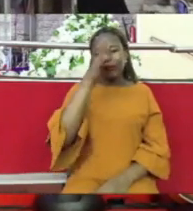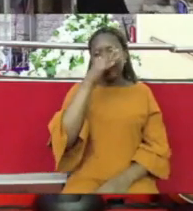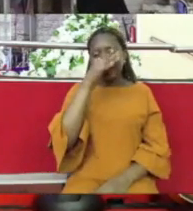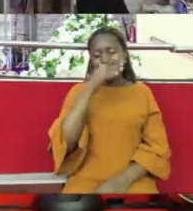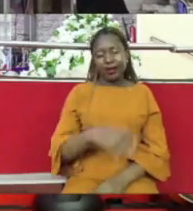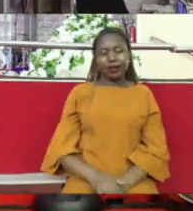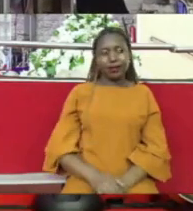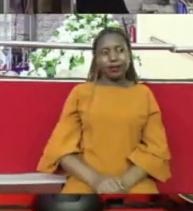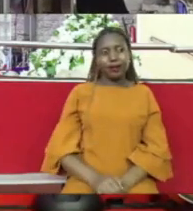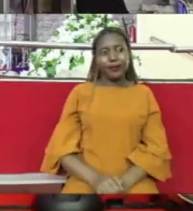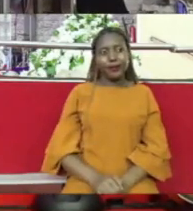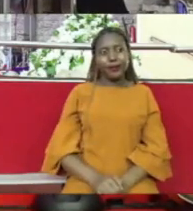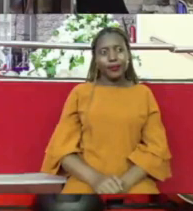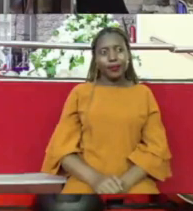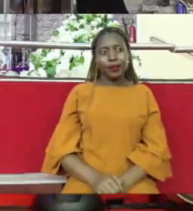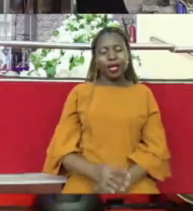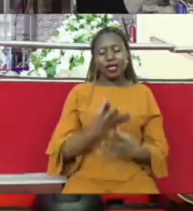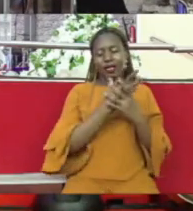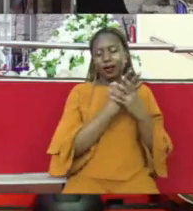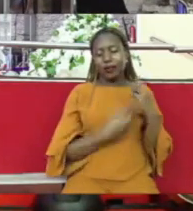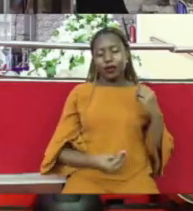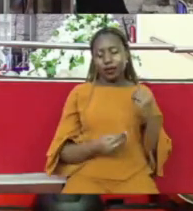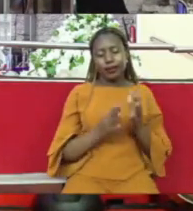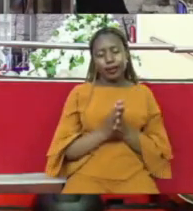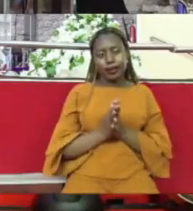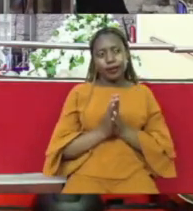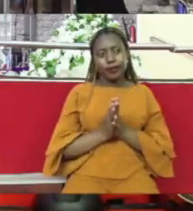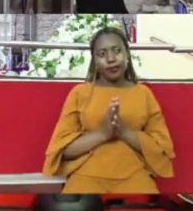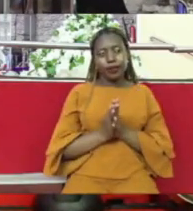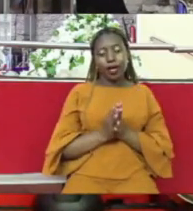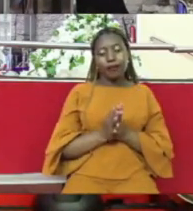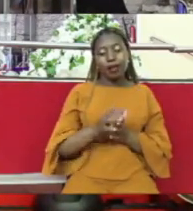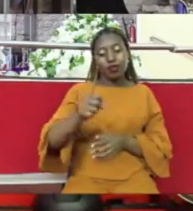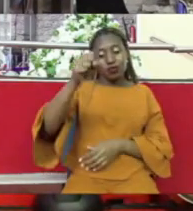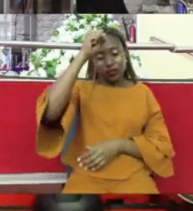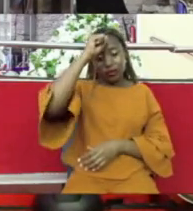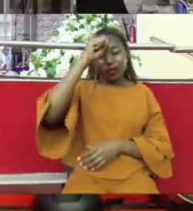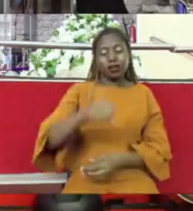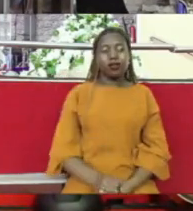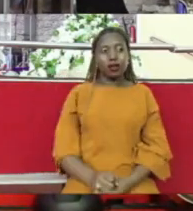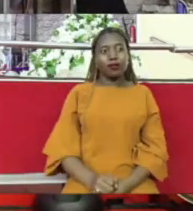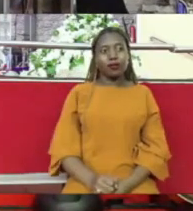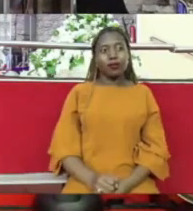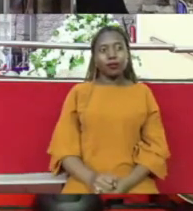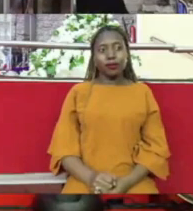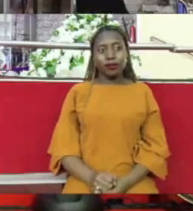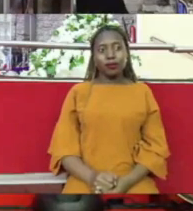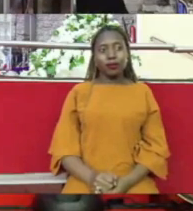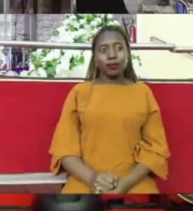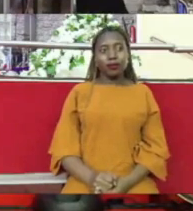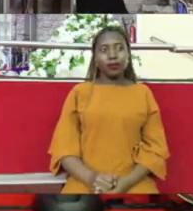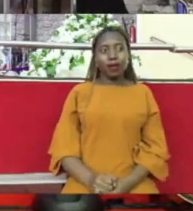Deceit. Udanganyifu. Disappointment. Huwa umekata tamaa. Foolish. Ji upumbavu. Impious